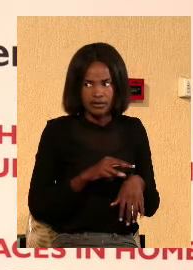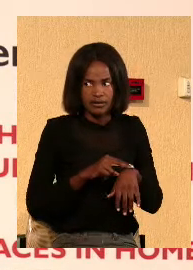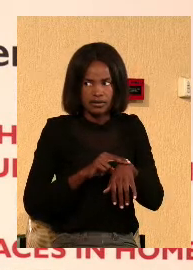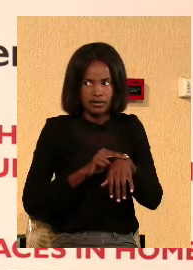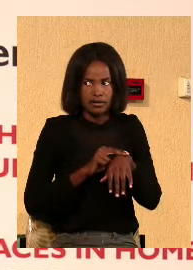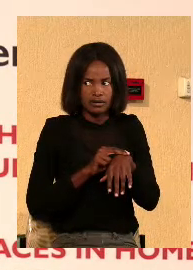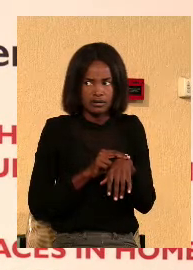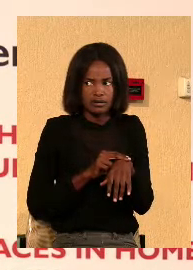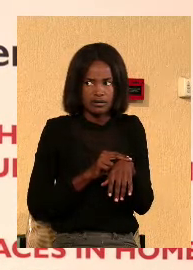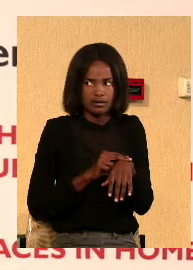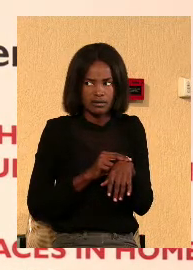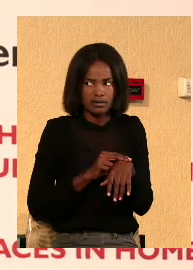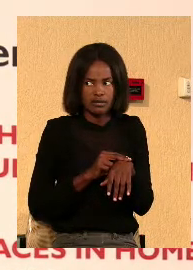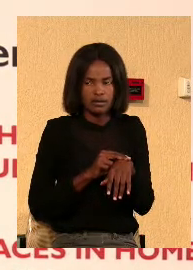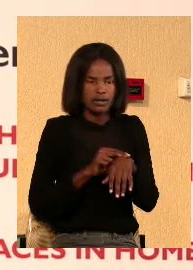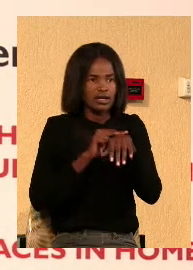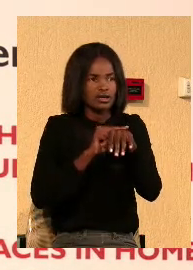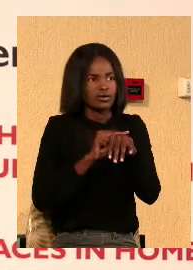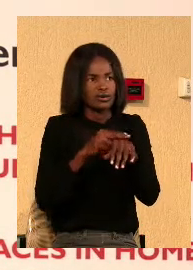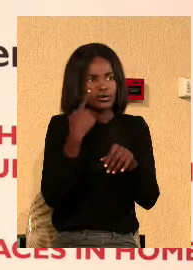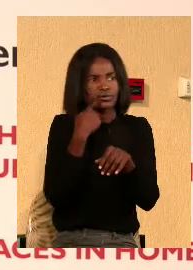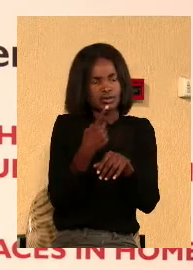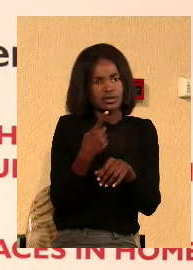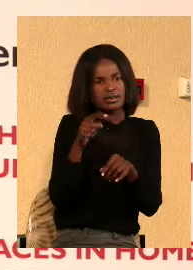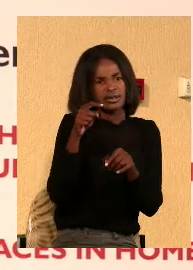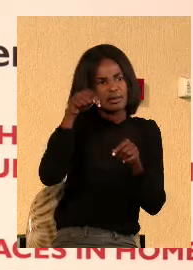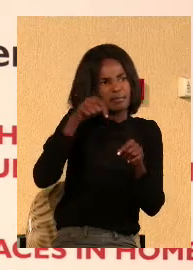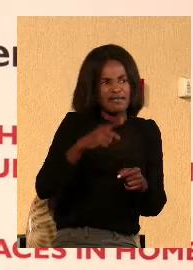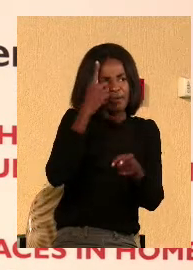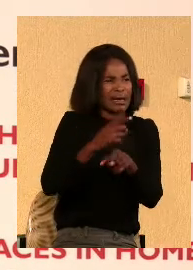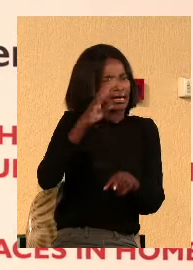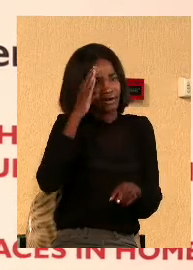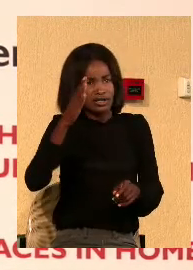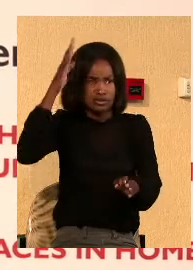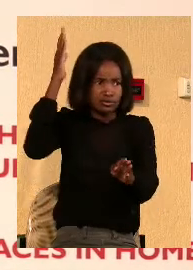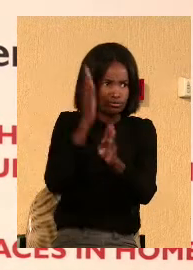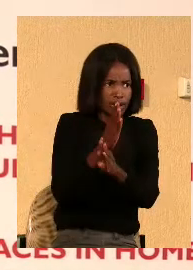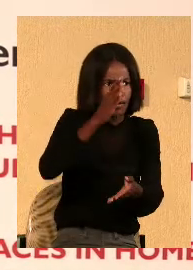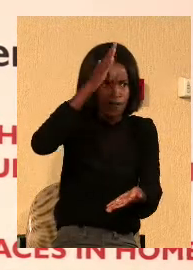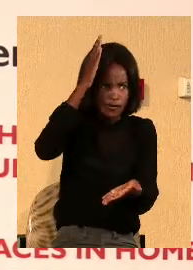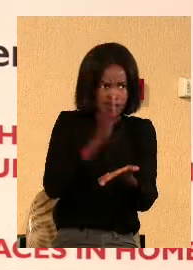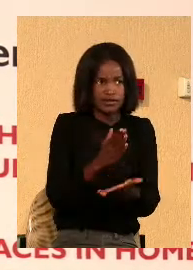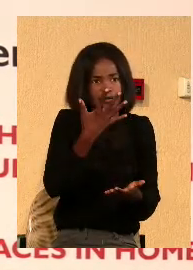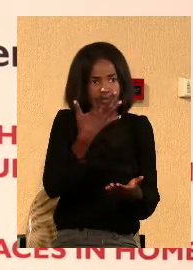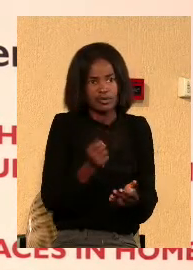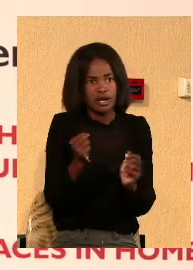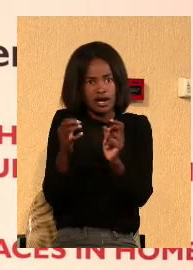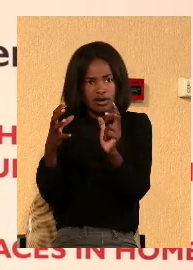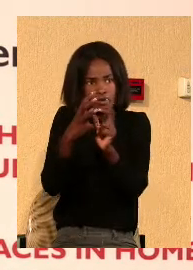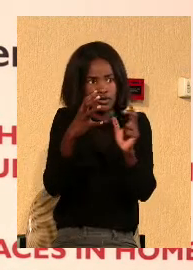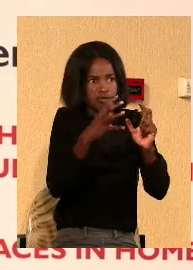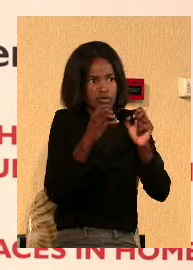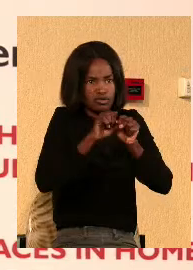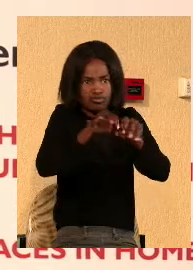Saying that we can only suspect, yes, that we, who would these suspects be? Who would we suspect? There are